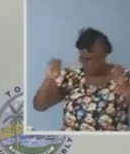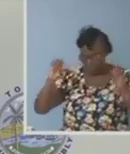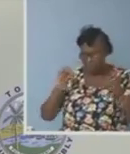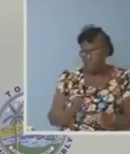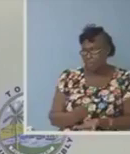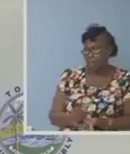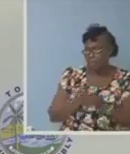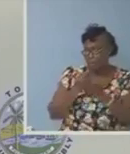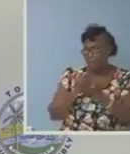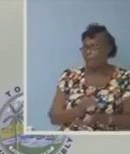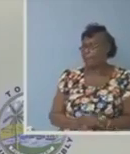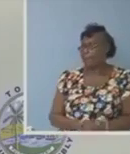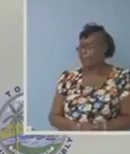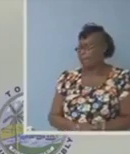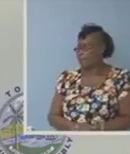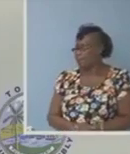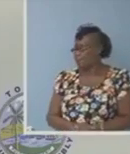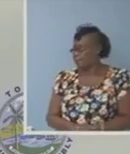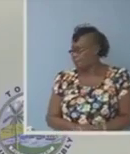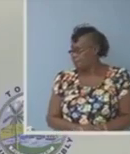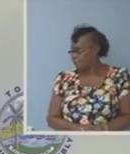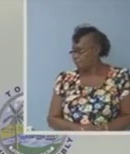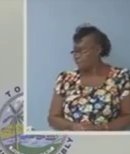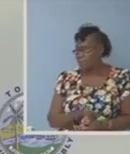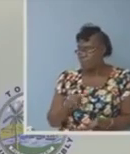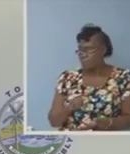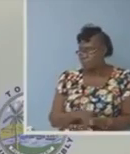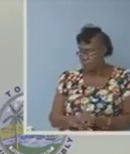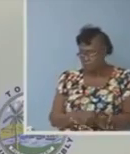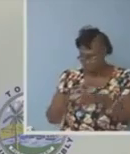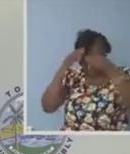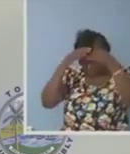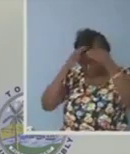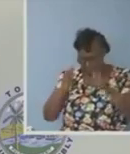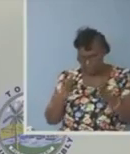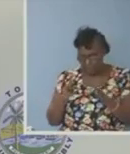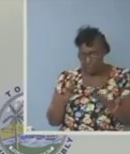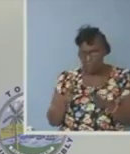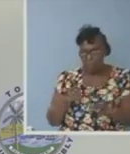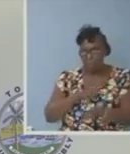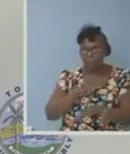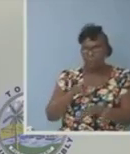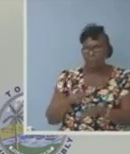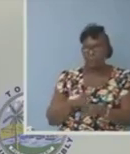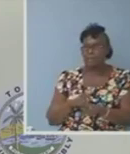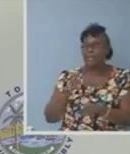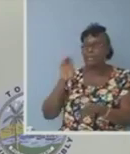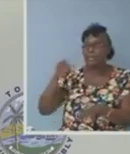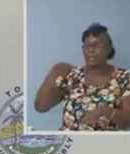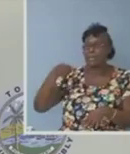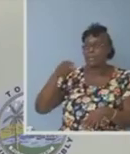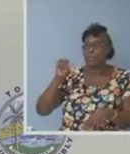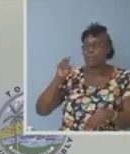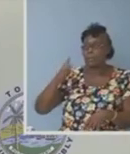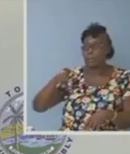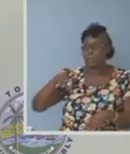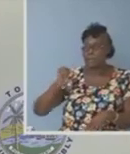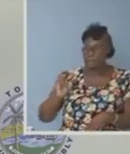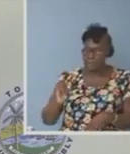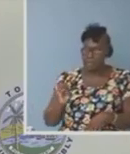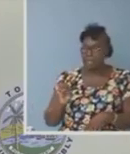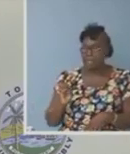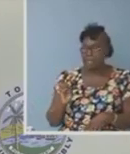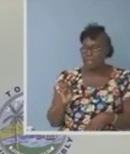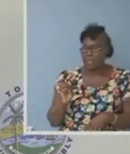also anticipated that the Teacher Professional Development Center at Hope would take center